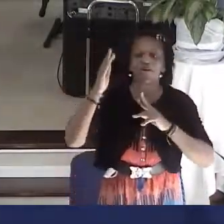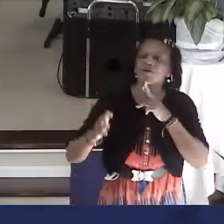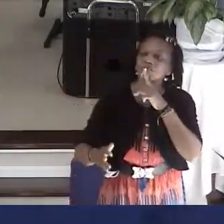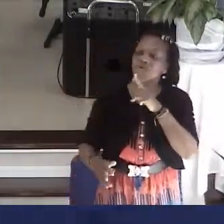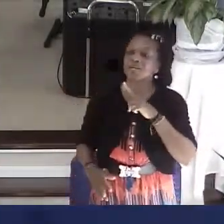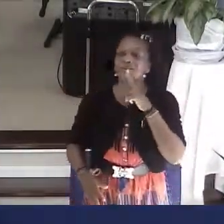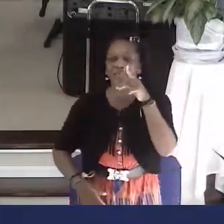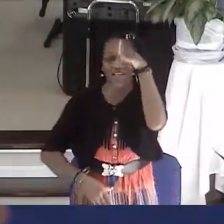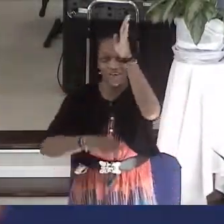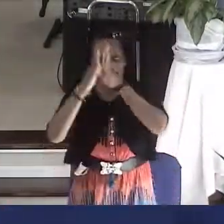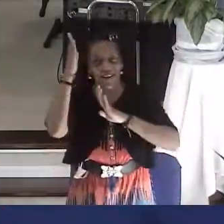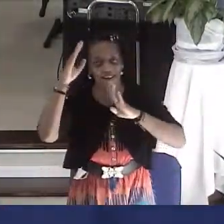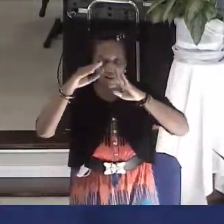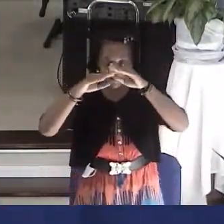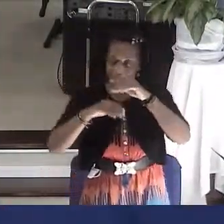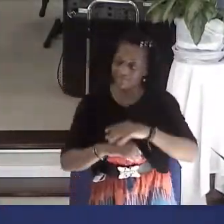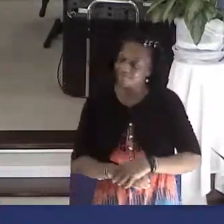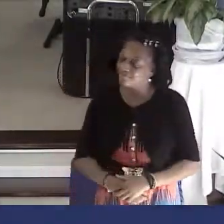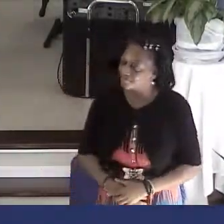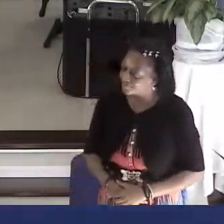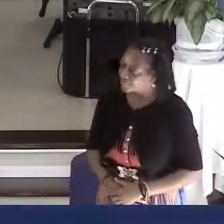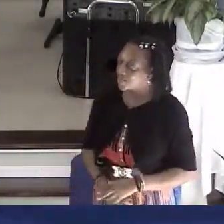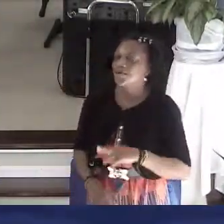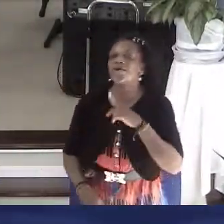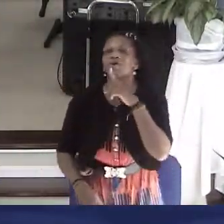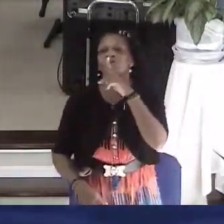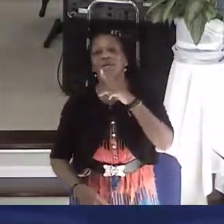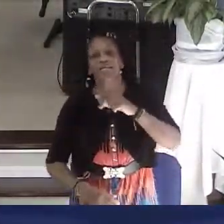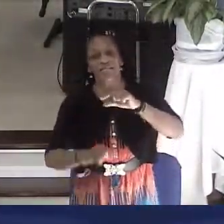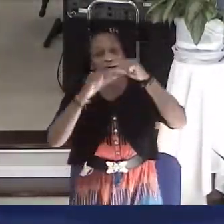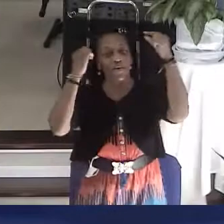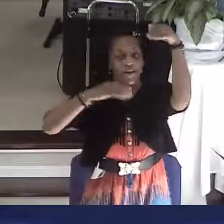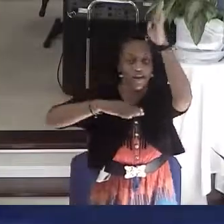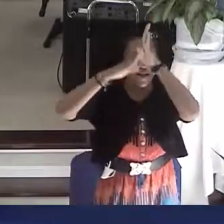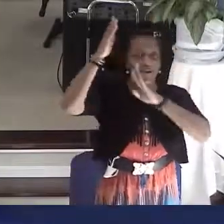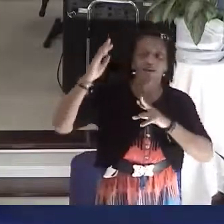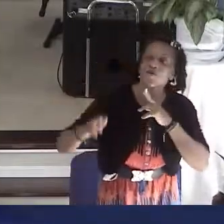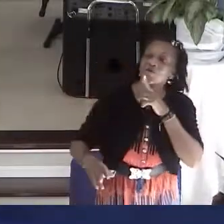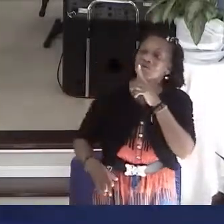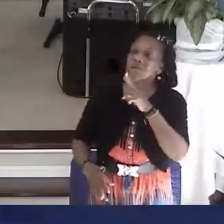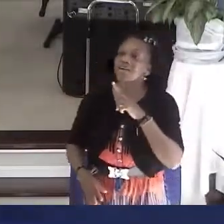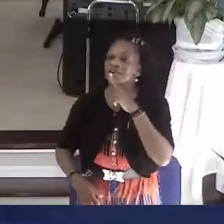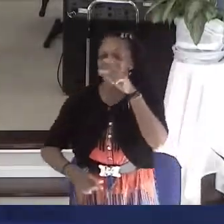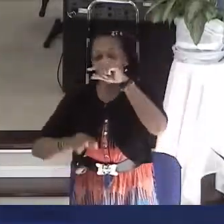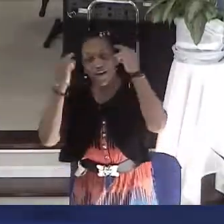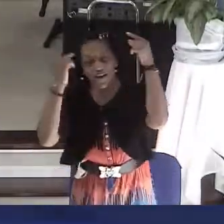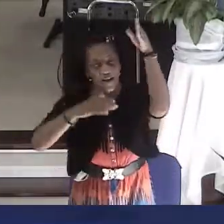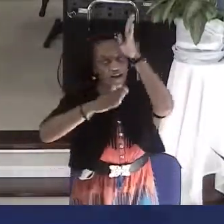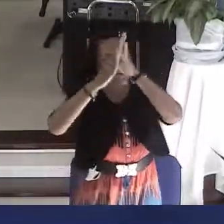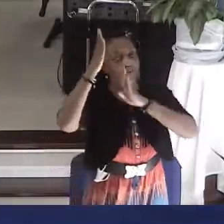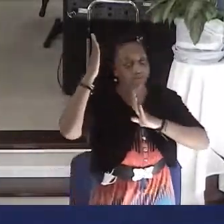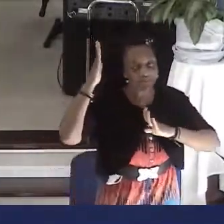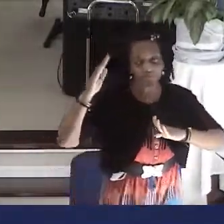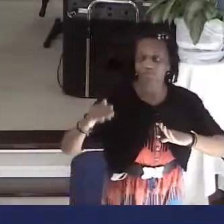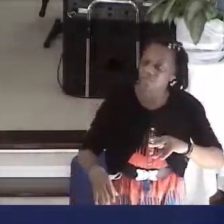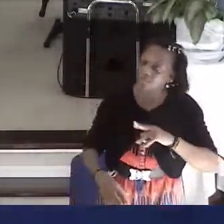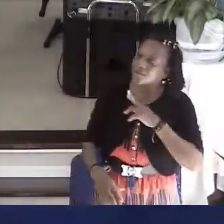God. He really is a great God. Is he a great God? He really is a great God. He really is a great